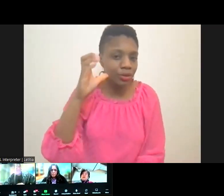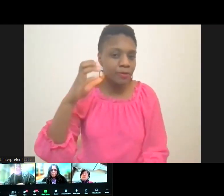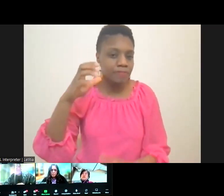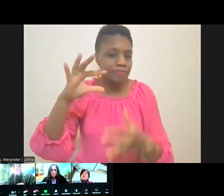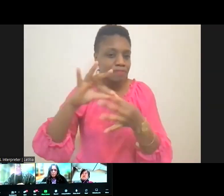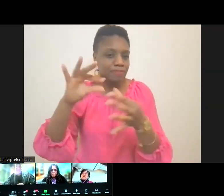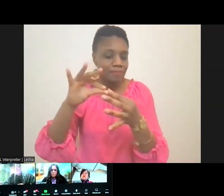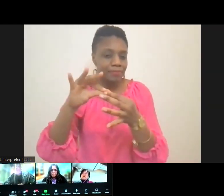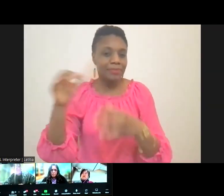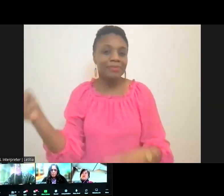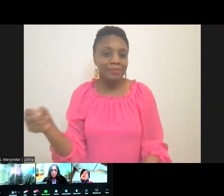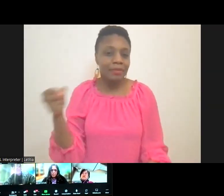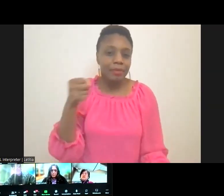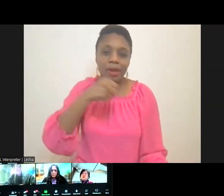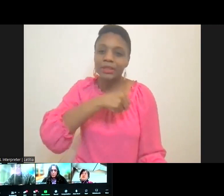Sure.